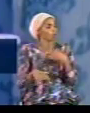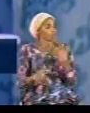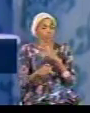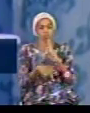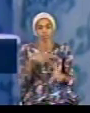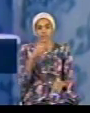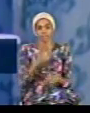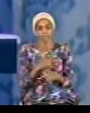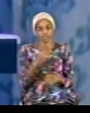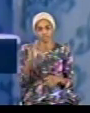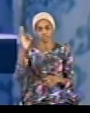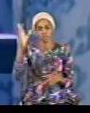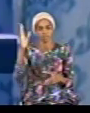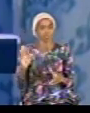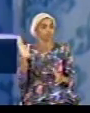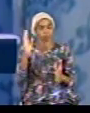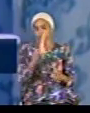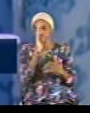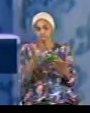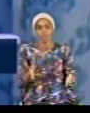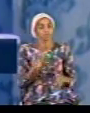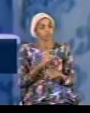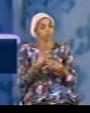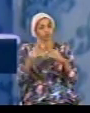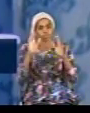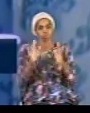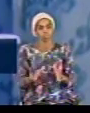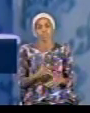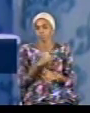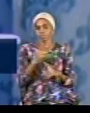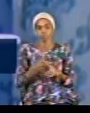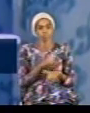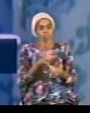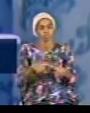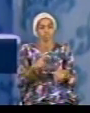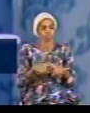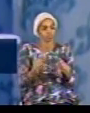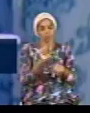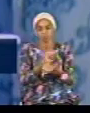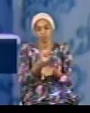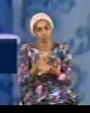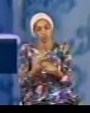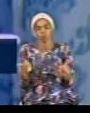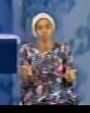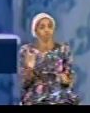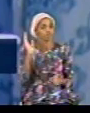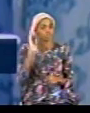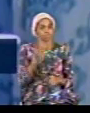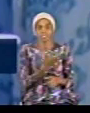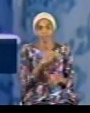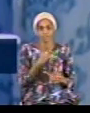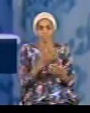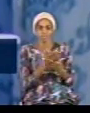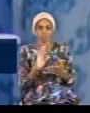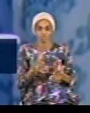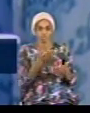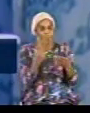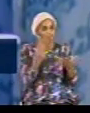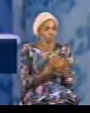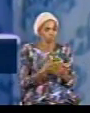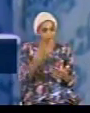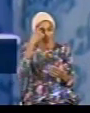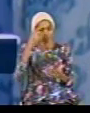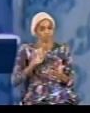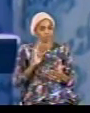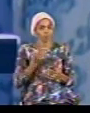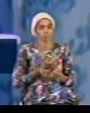here, and then professionals from different walks of life. There is something good for us here, a conference